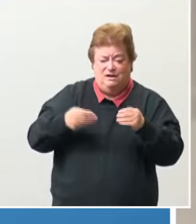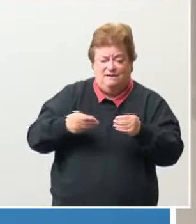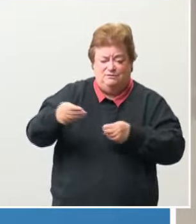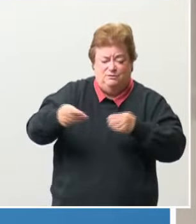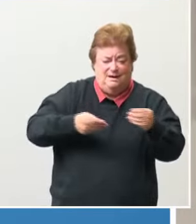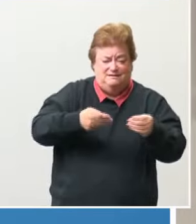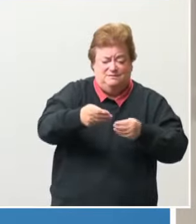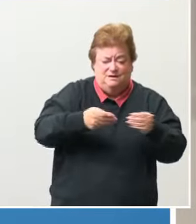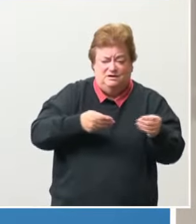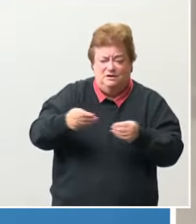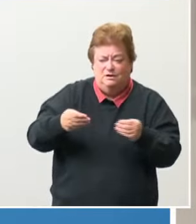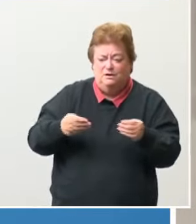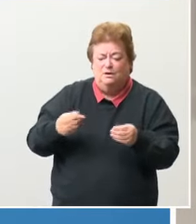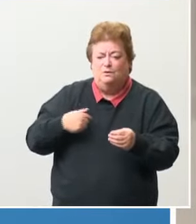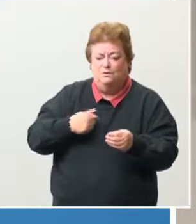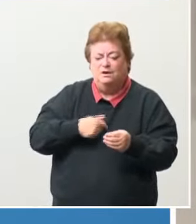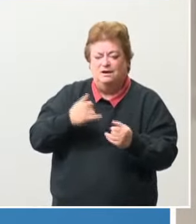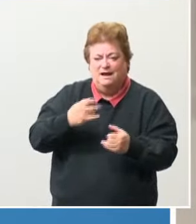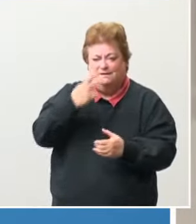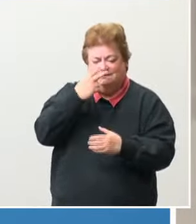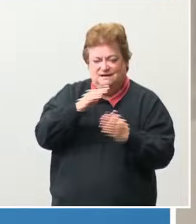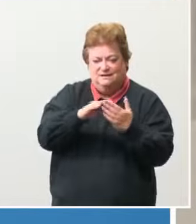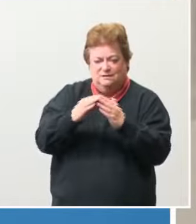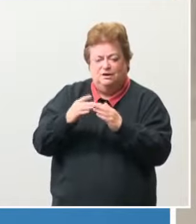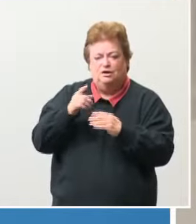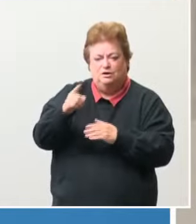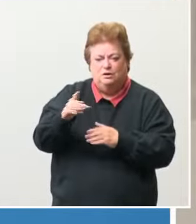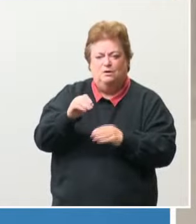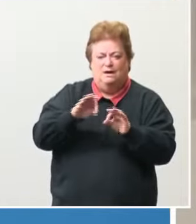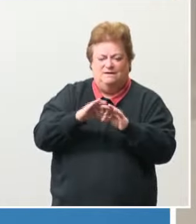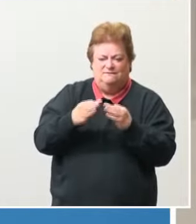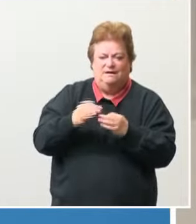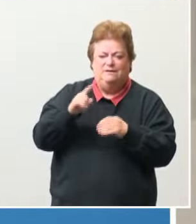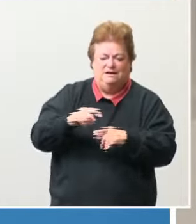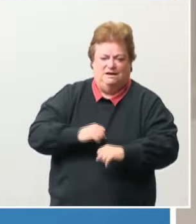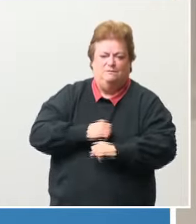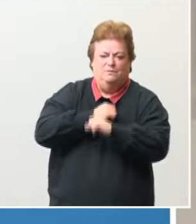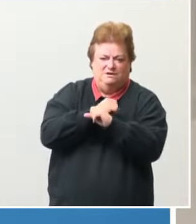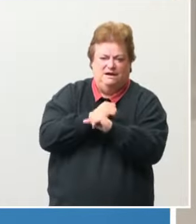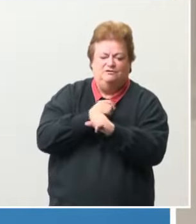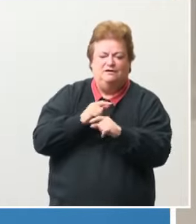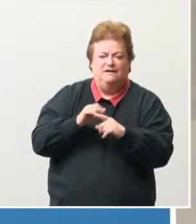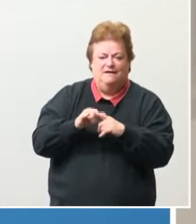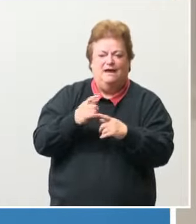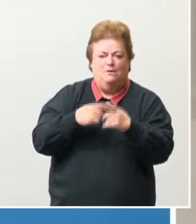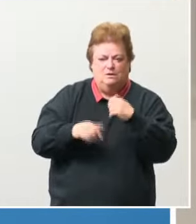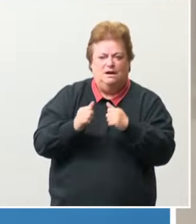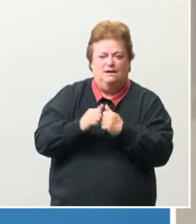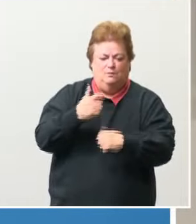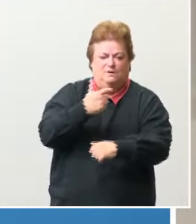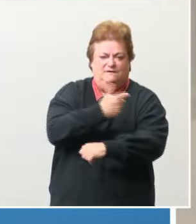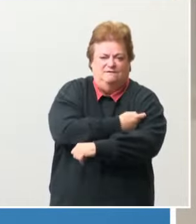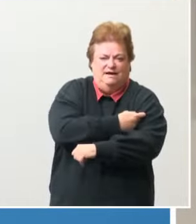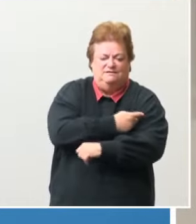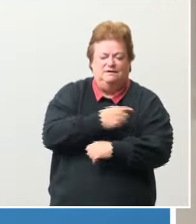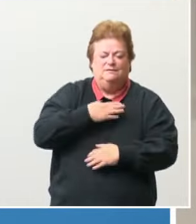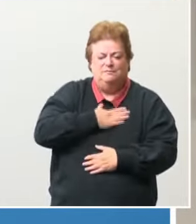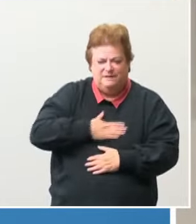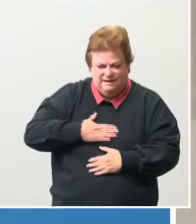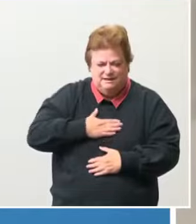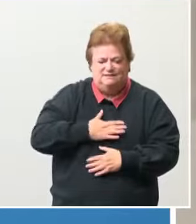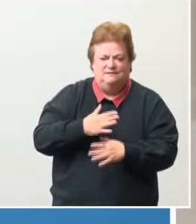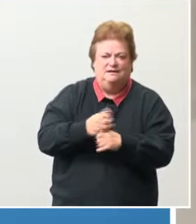now seeing in our community, you and your family members need the protection that comes with getting vaccinated. Please